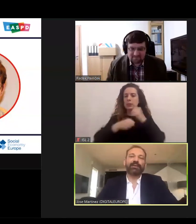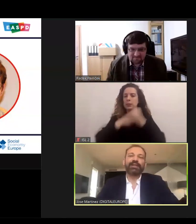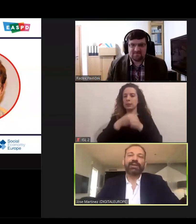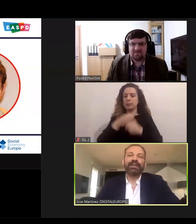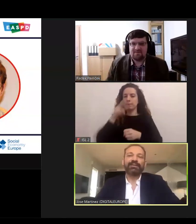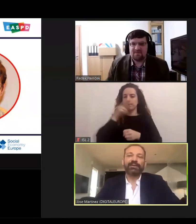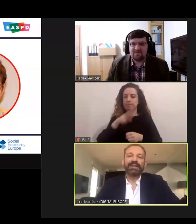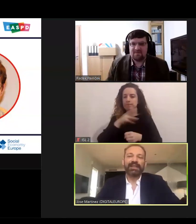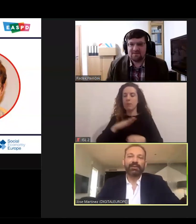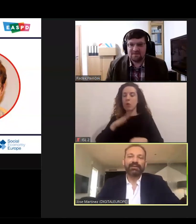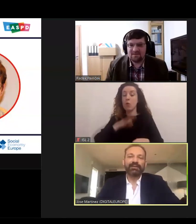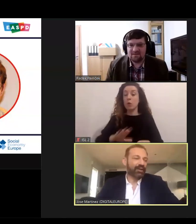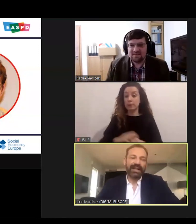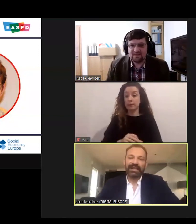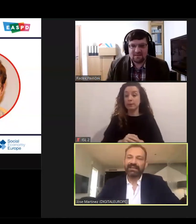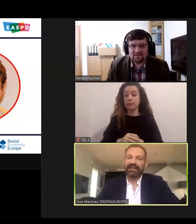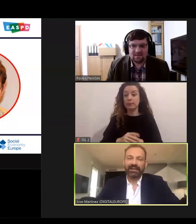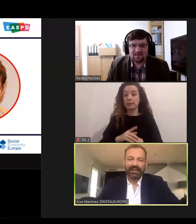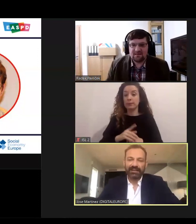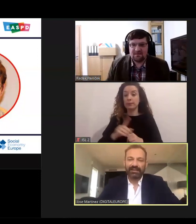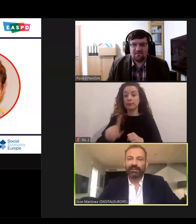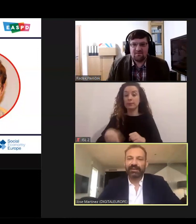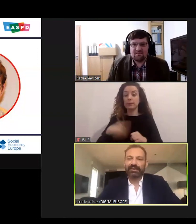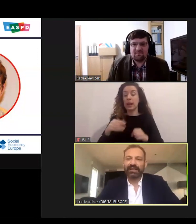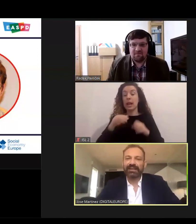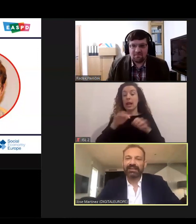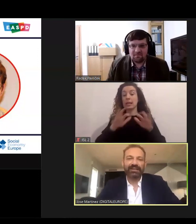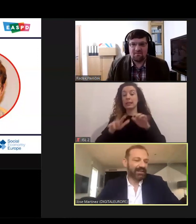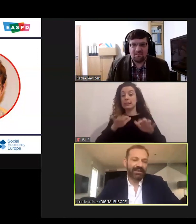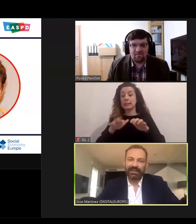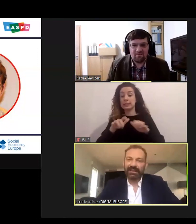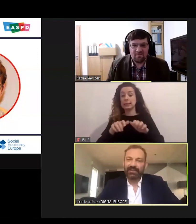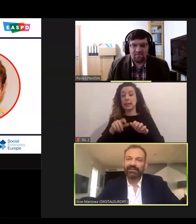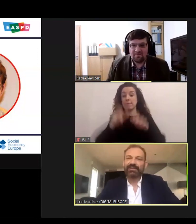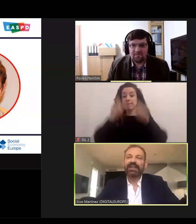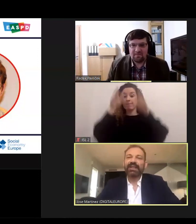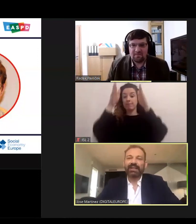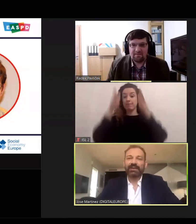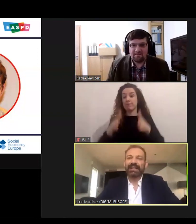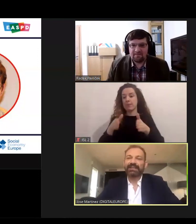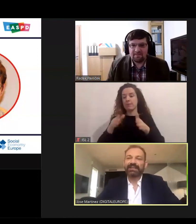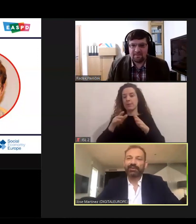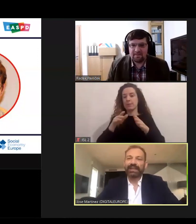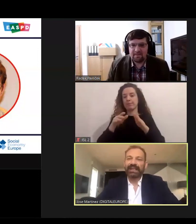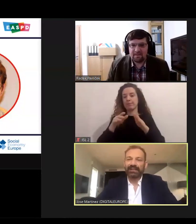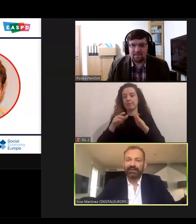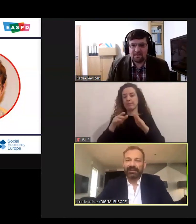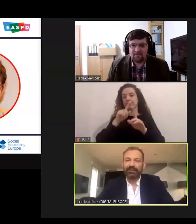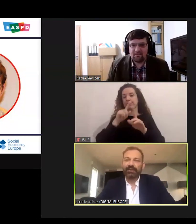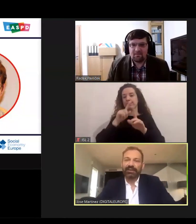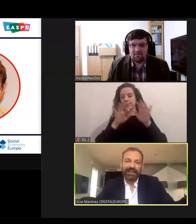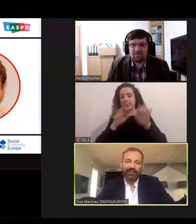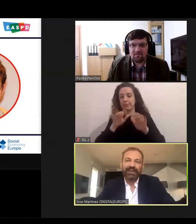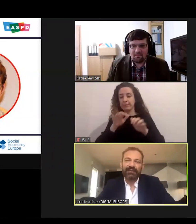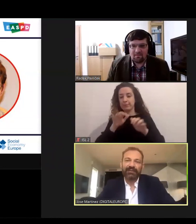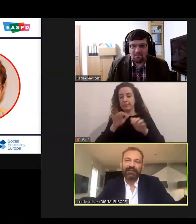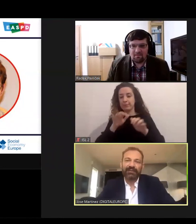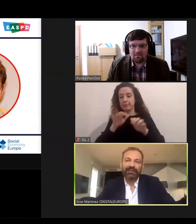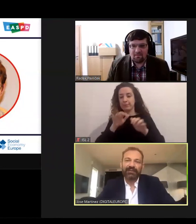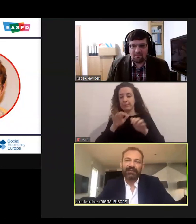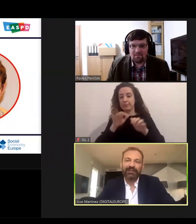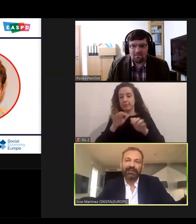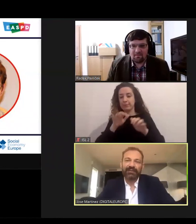participants from abroad. So the impact is much bigger than in comparison to organizing an